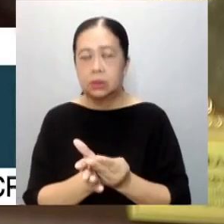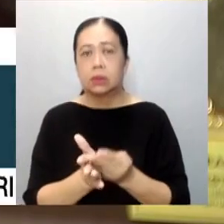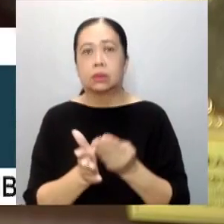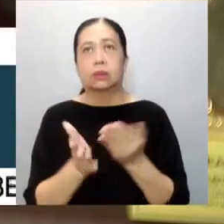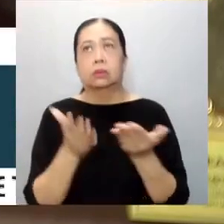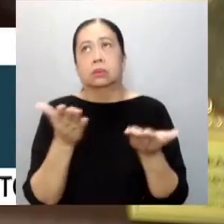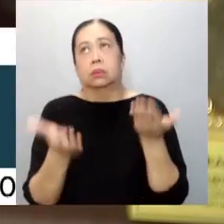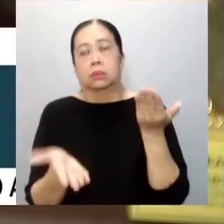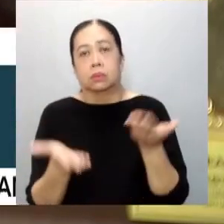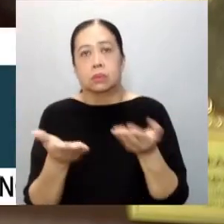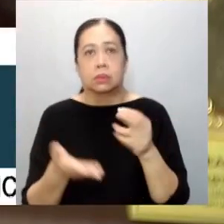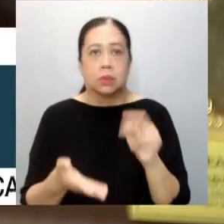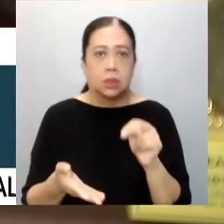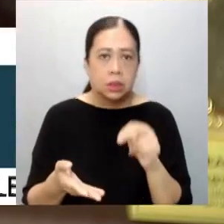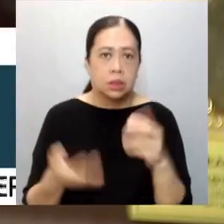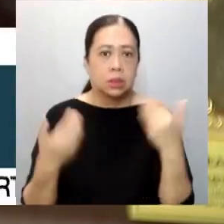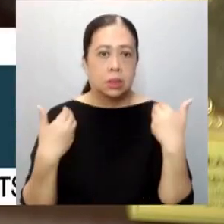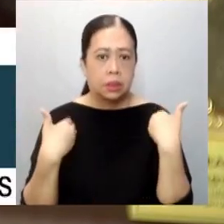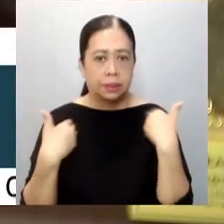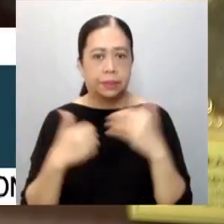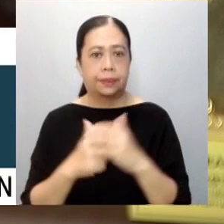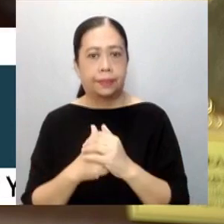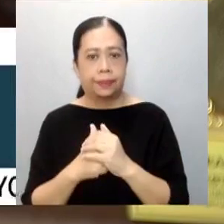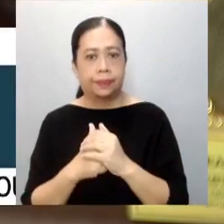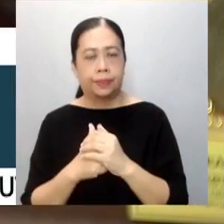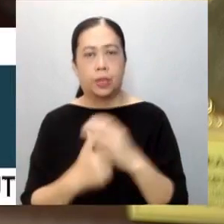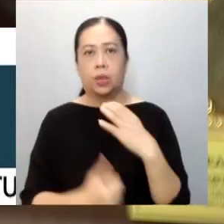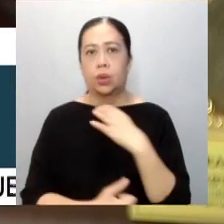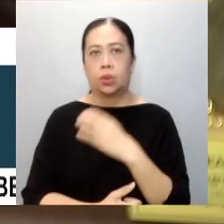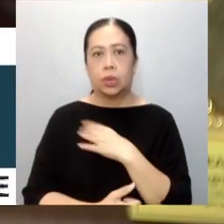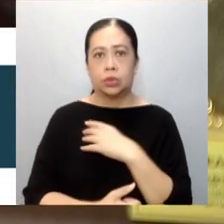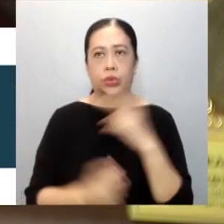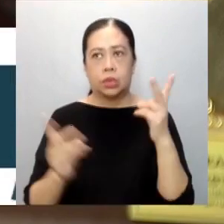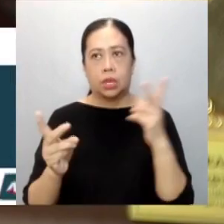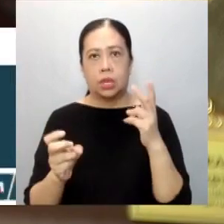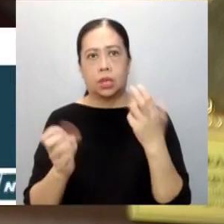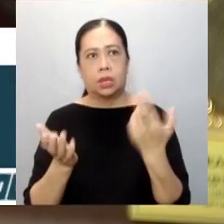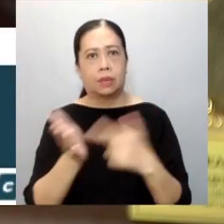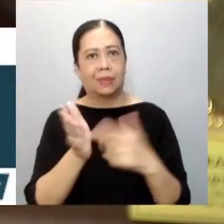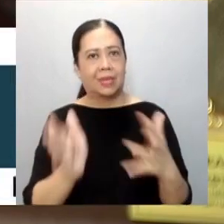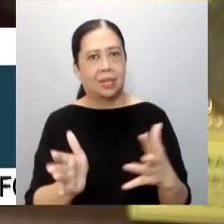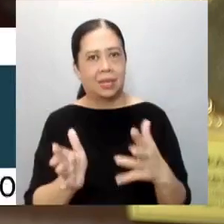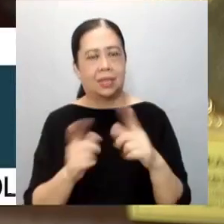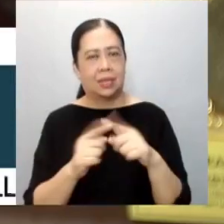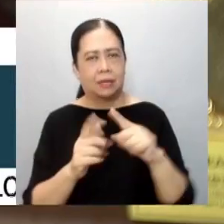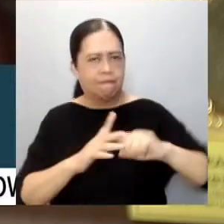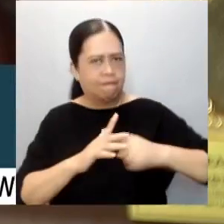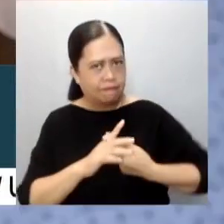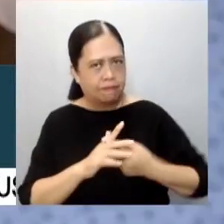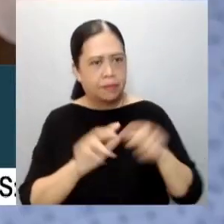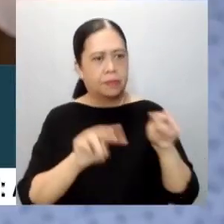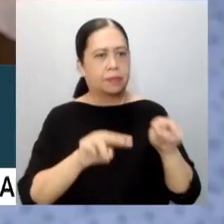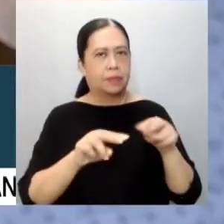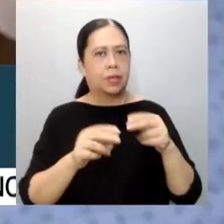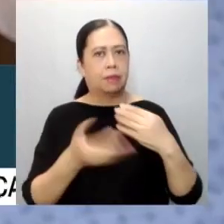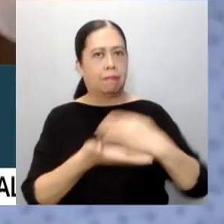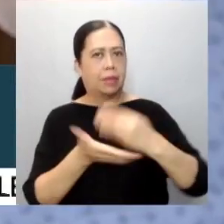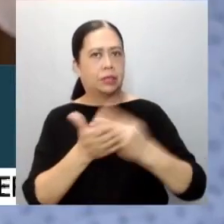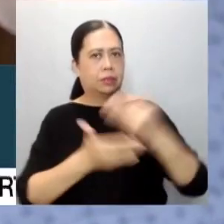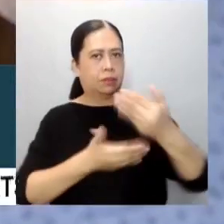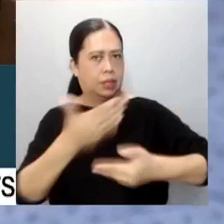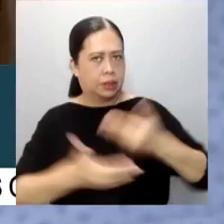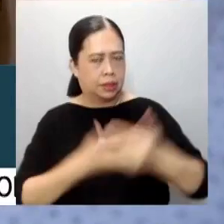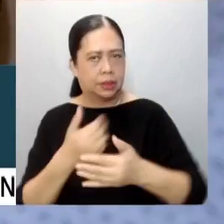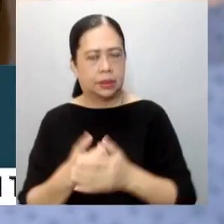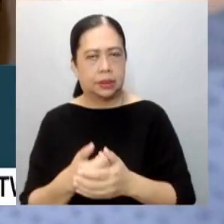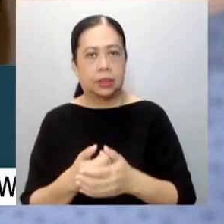ring magkaroon ng congressional voice at the very start of the budget process. Dr. Magno also says the